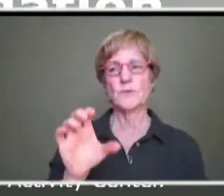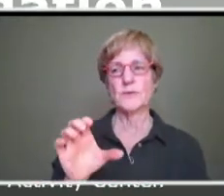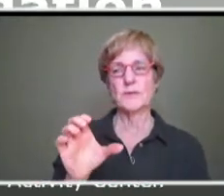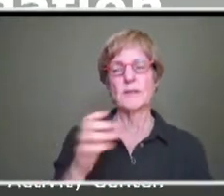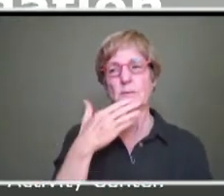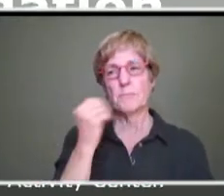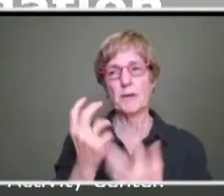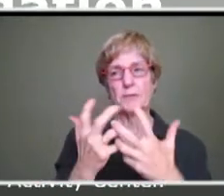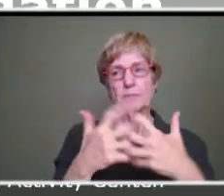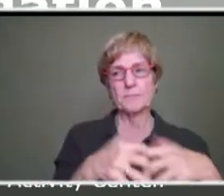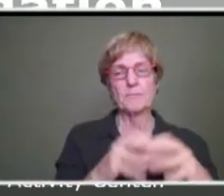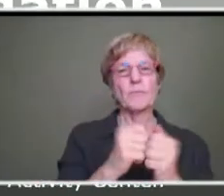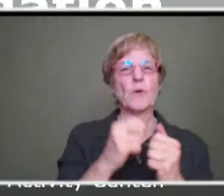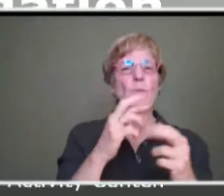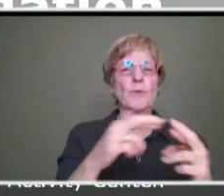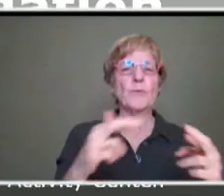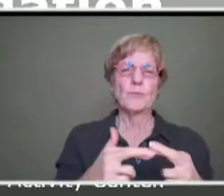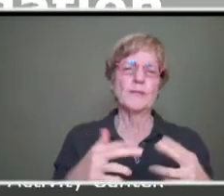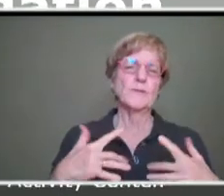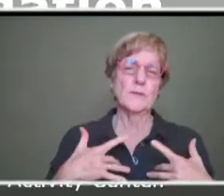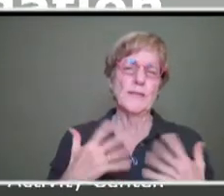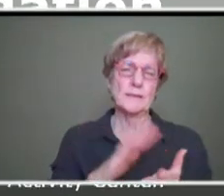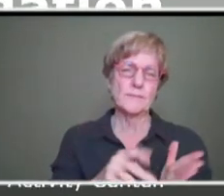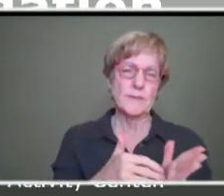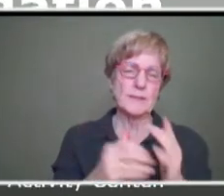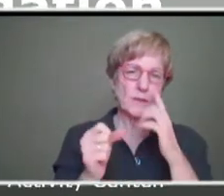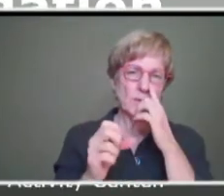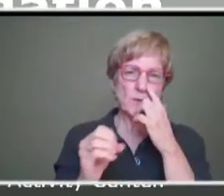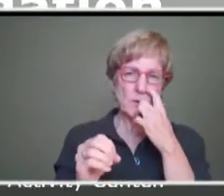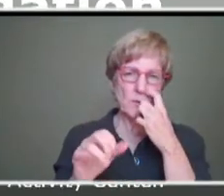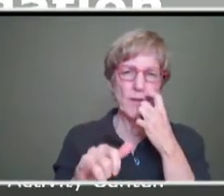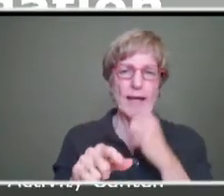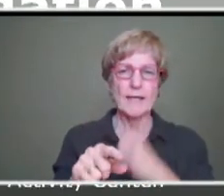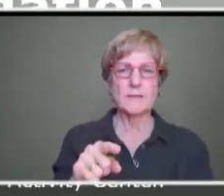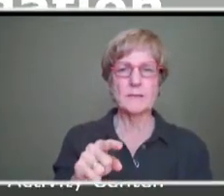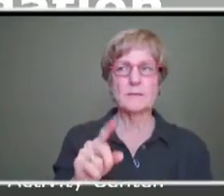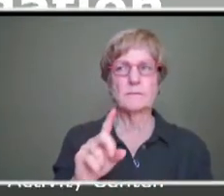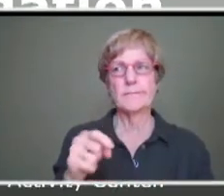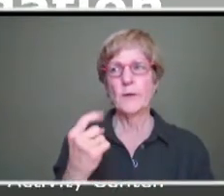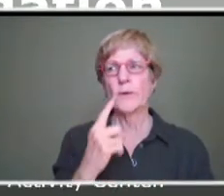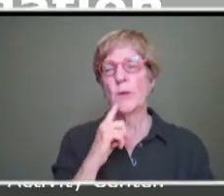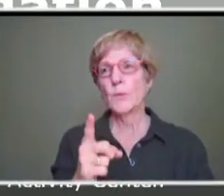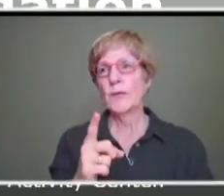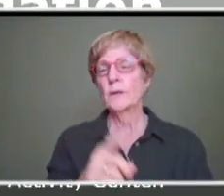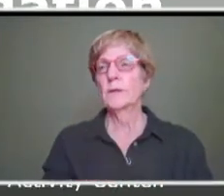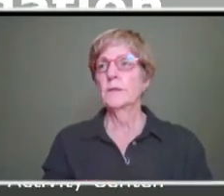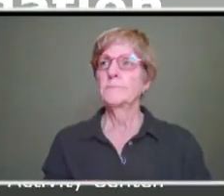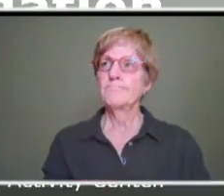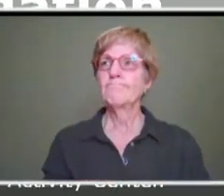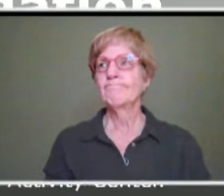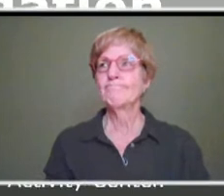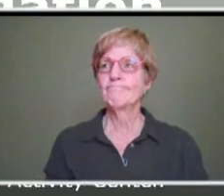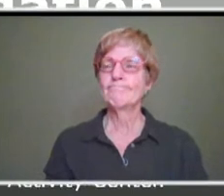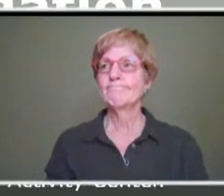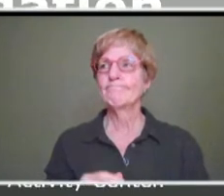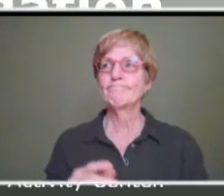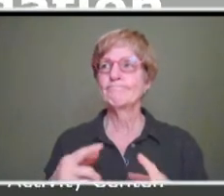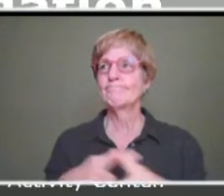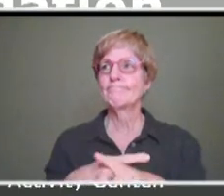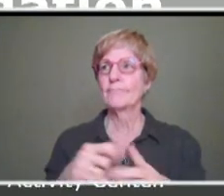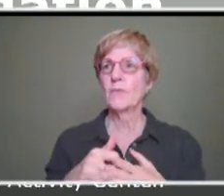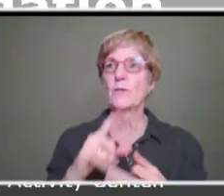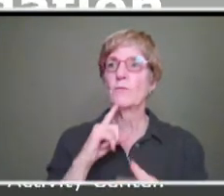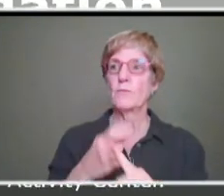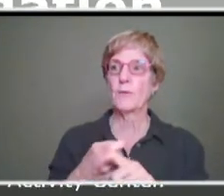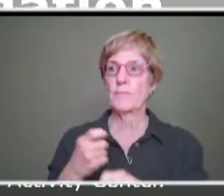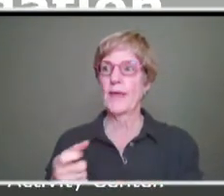the regional Activity Center uh and so that that's the only real uh inconsistency there is that it would go from that Community